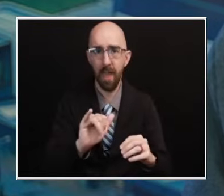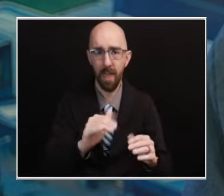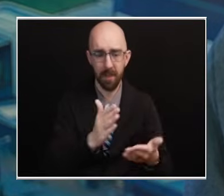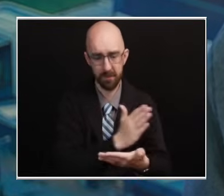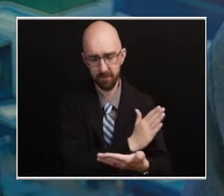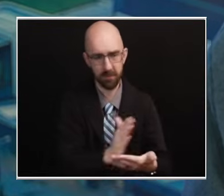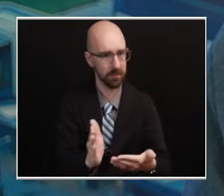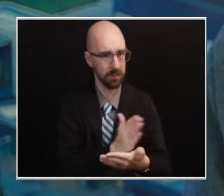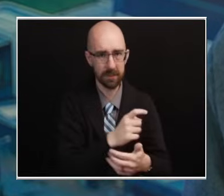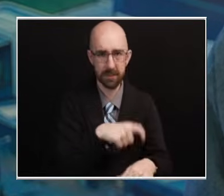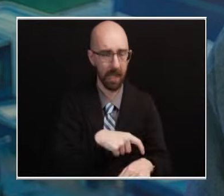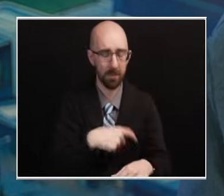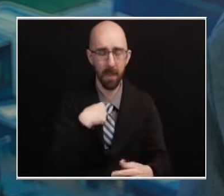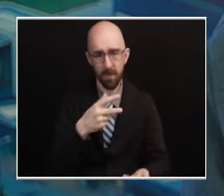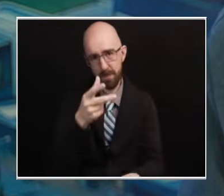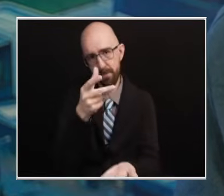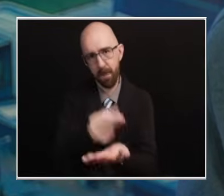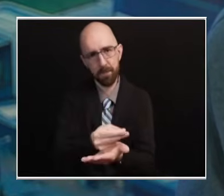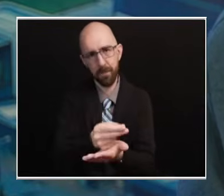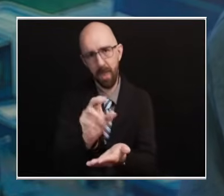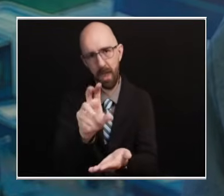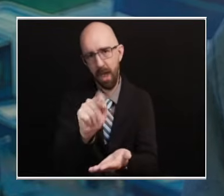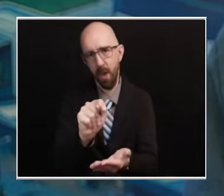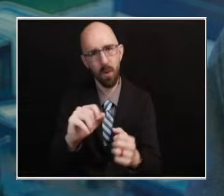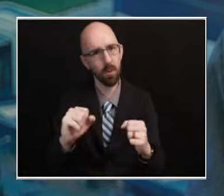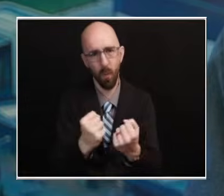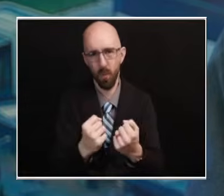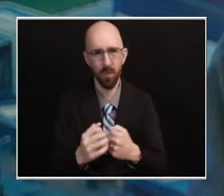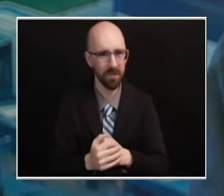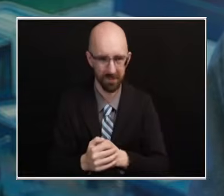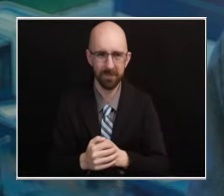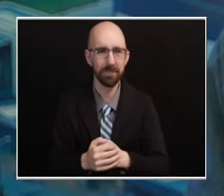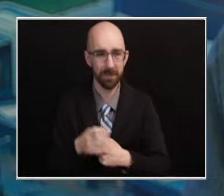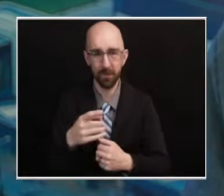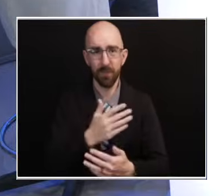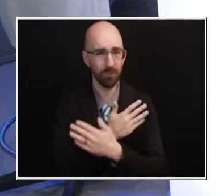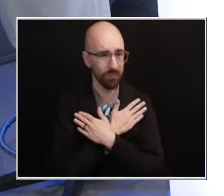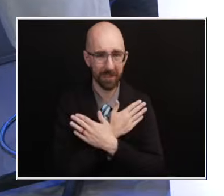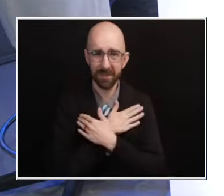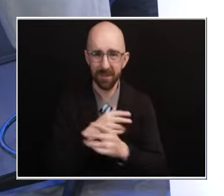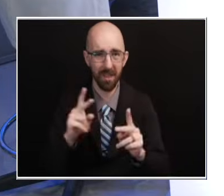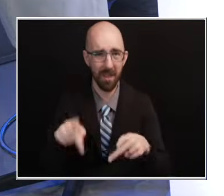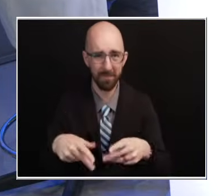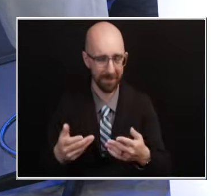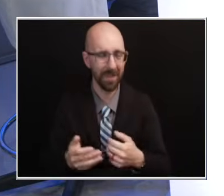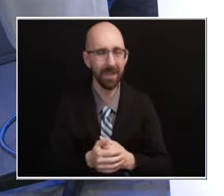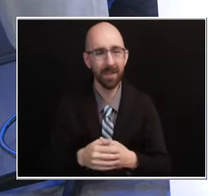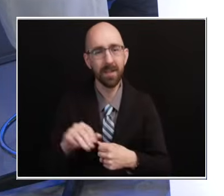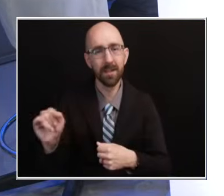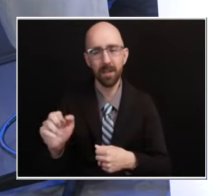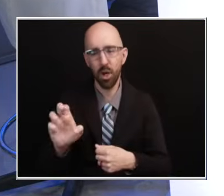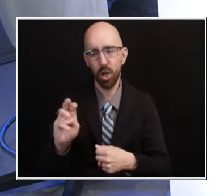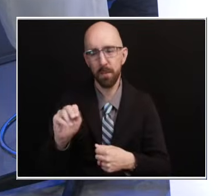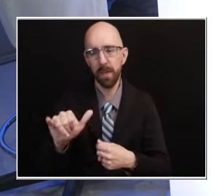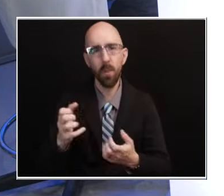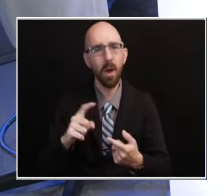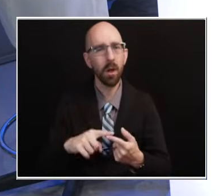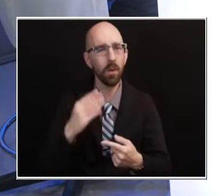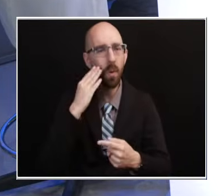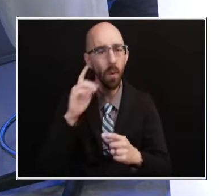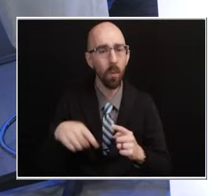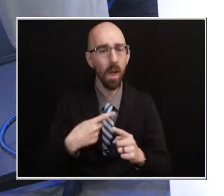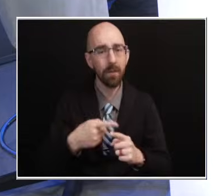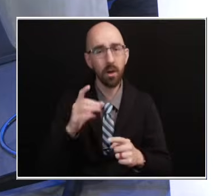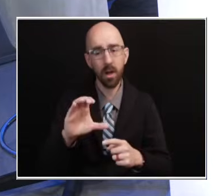was out cold. You were out cold. You were resting it up. Okay, Yep. So Jeremy wants to know, once you remove some of the clotting